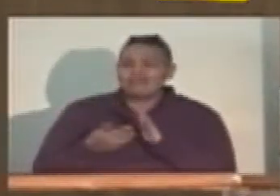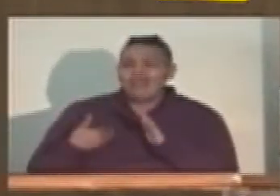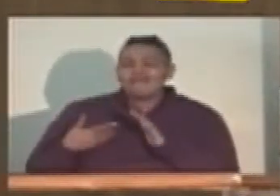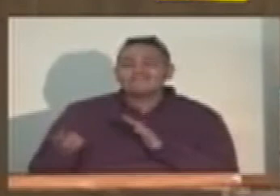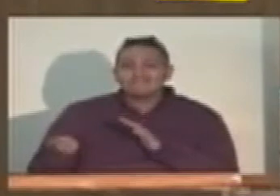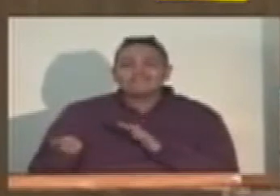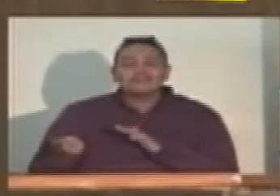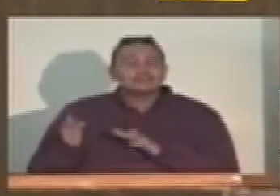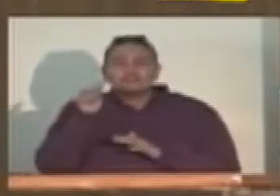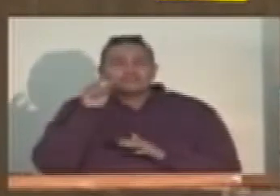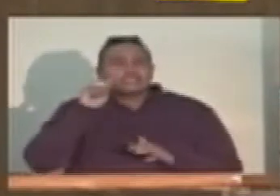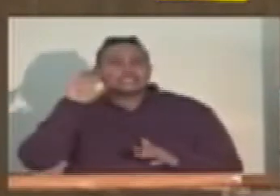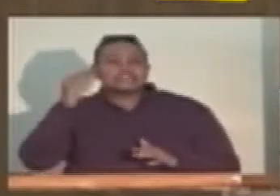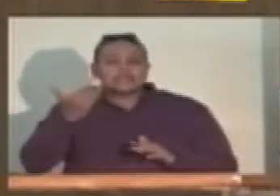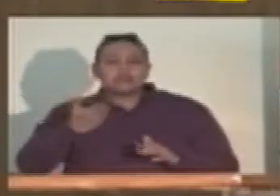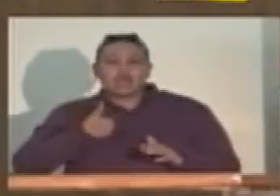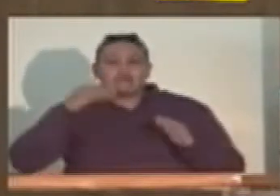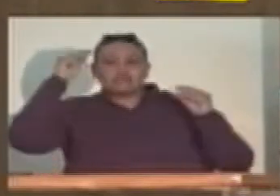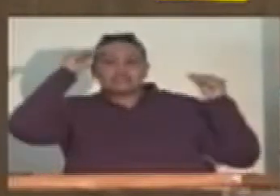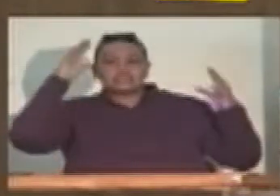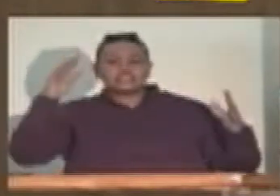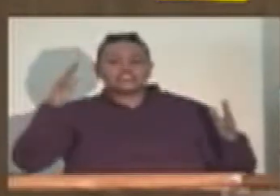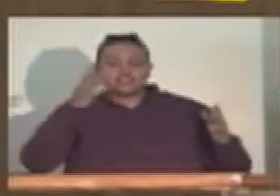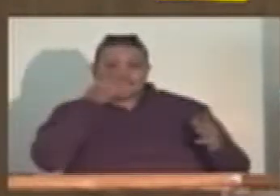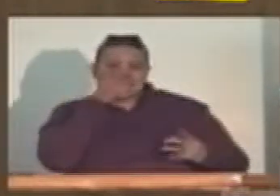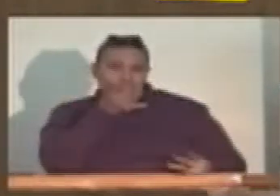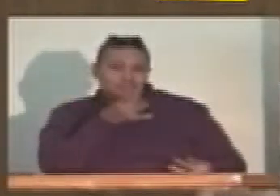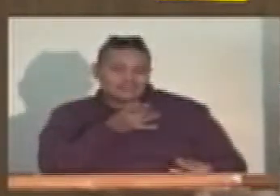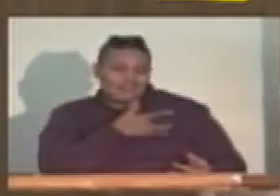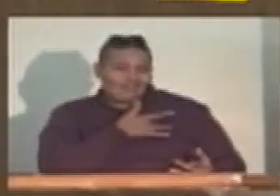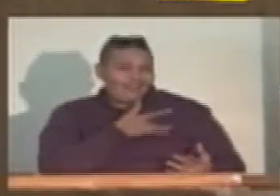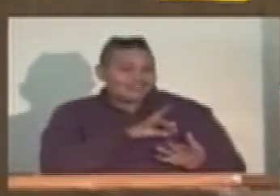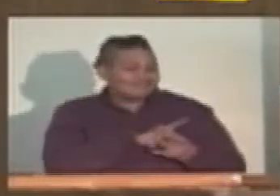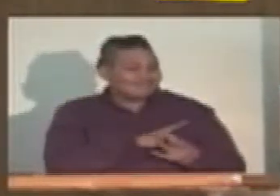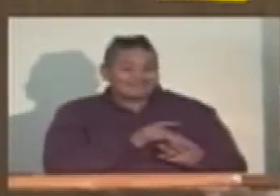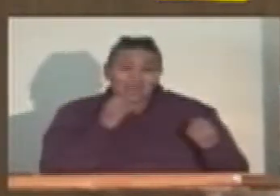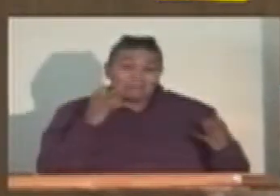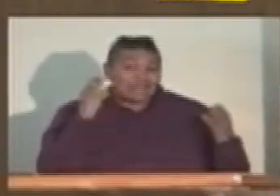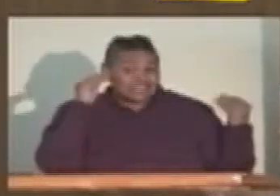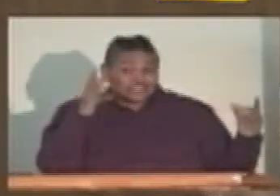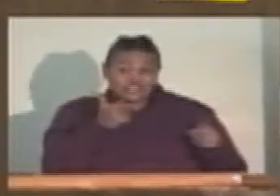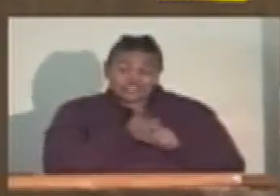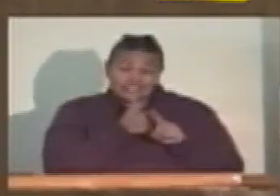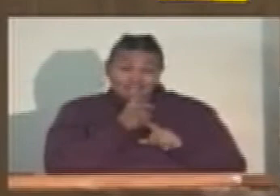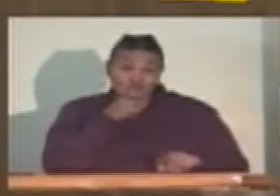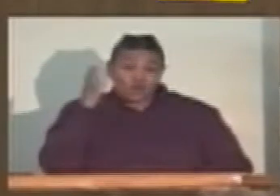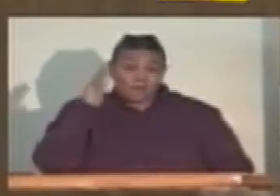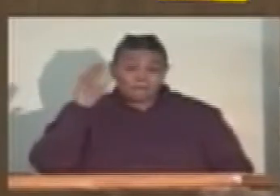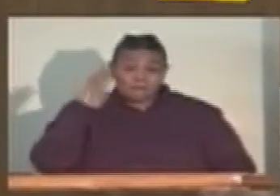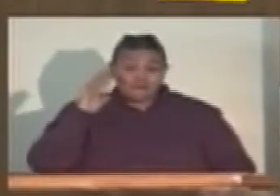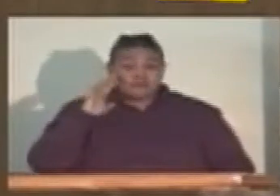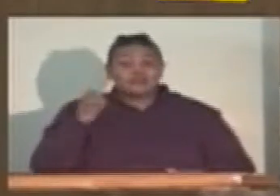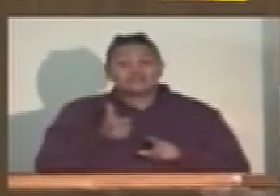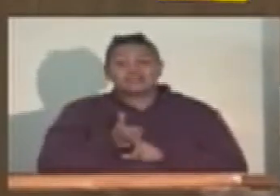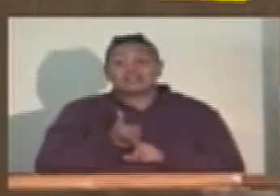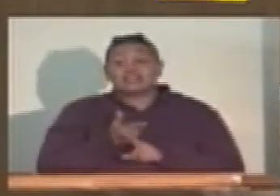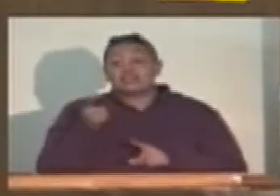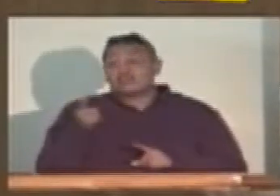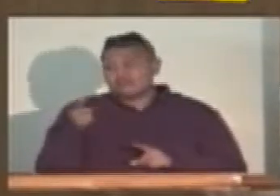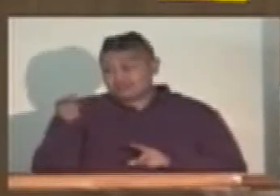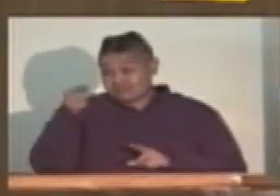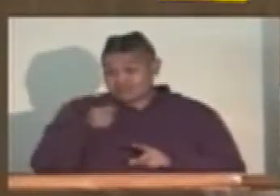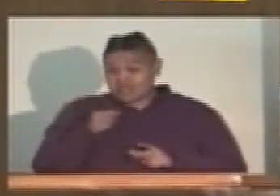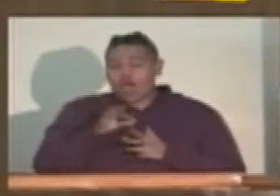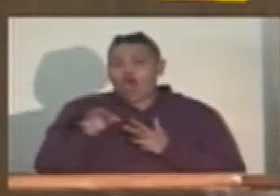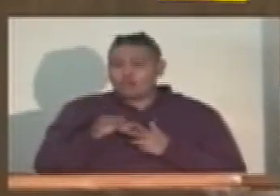does not seem to have the teachers' interest at heart, as many of these teachers who were previously tenured and opted